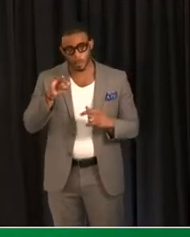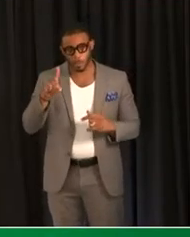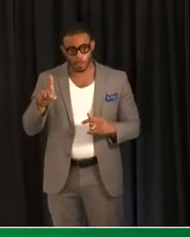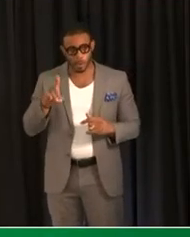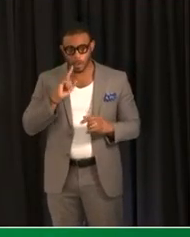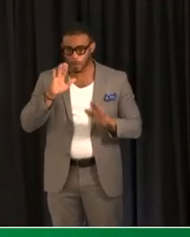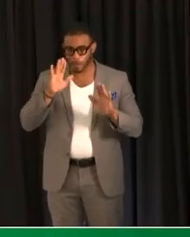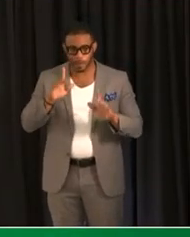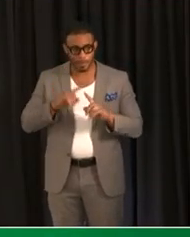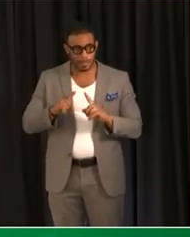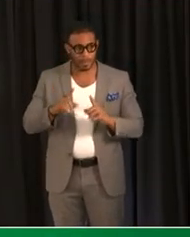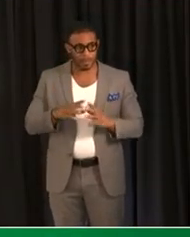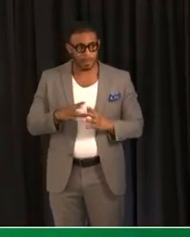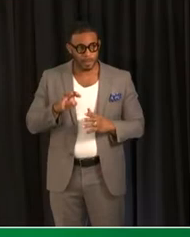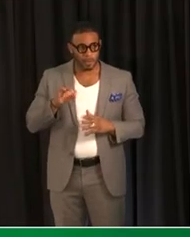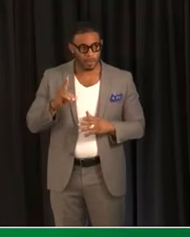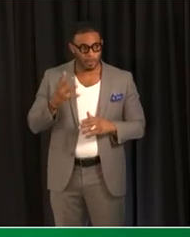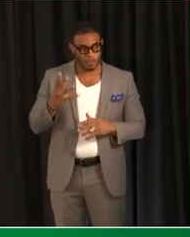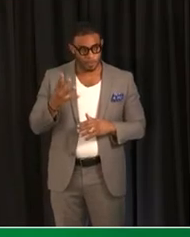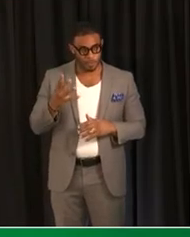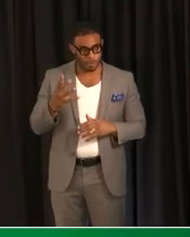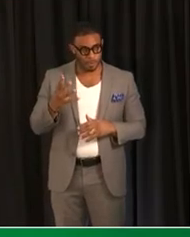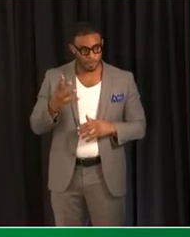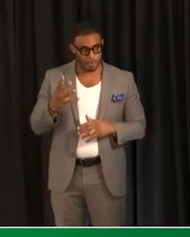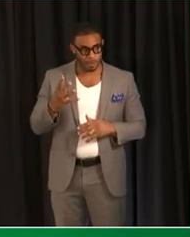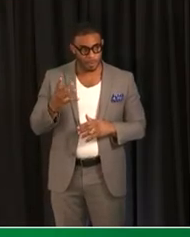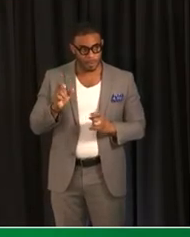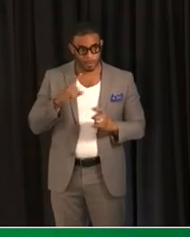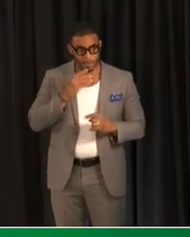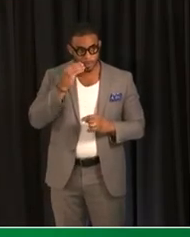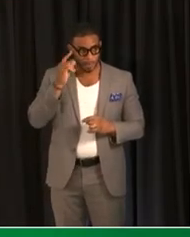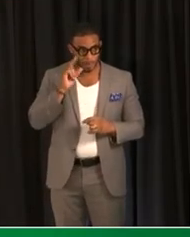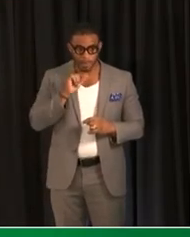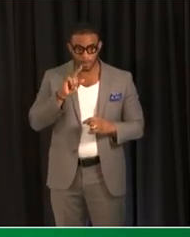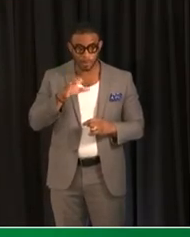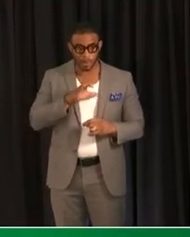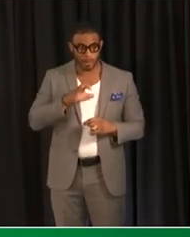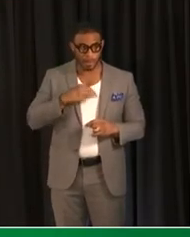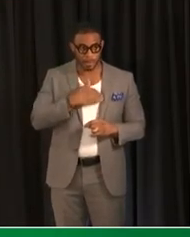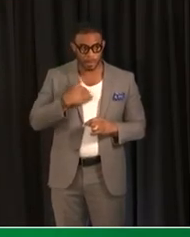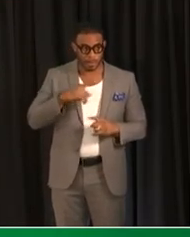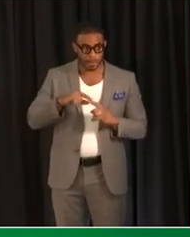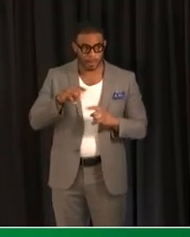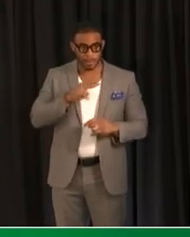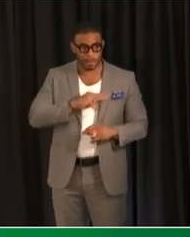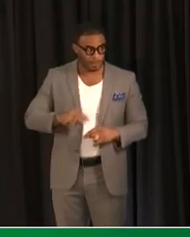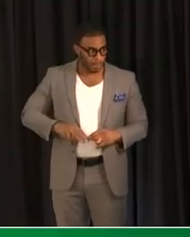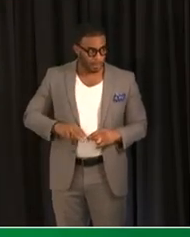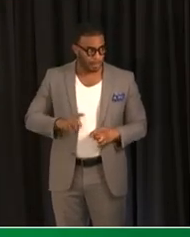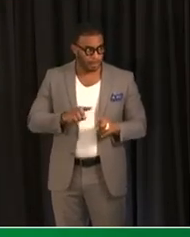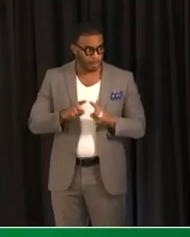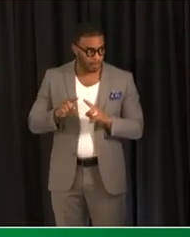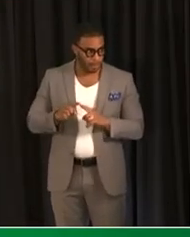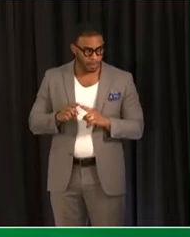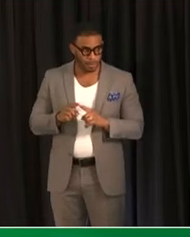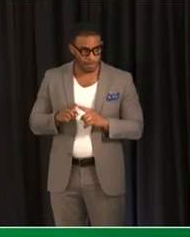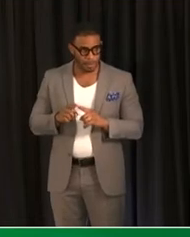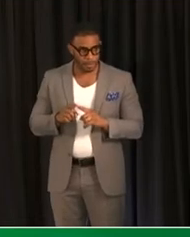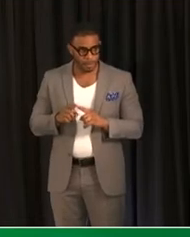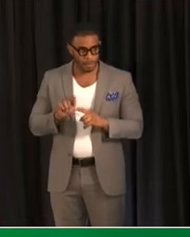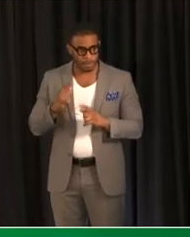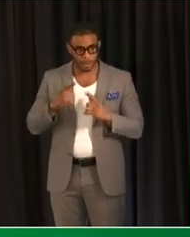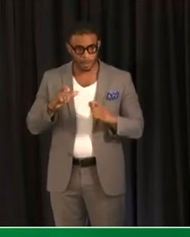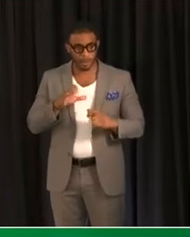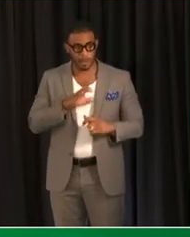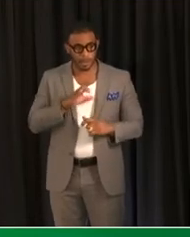know, all wards are great, but Ward 4 happens to be the home of not just the council member, but the mayor, as well as